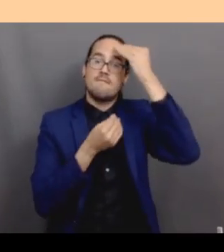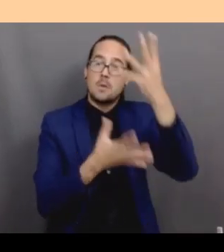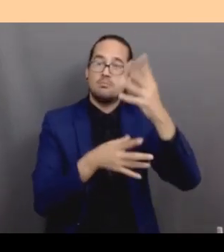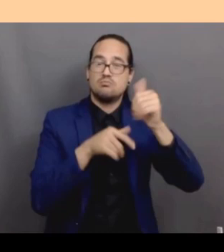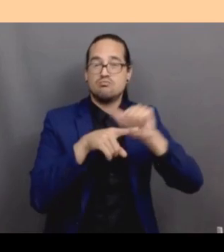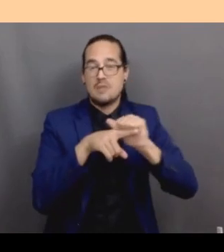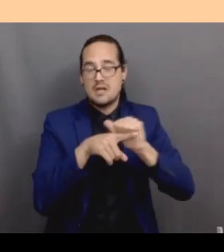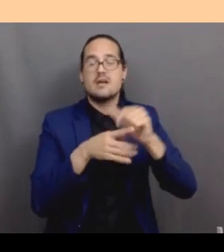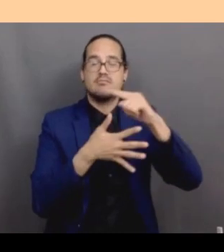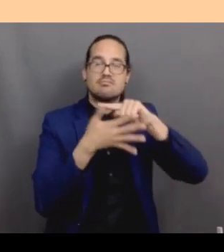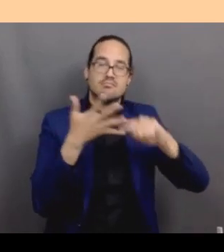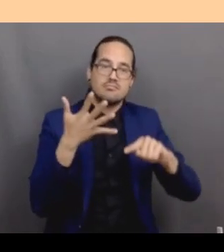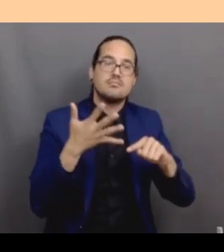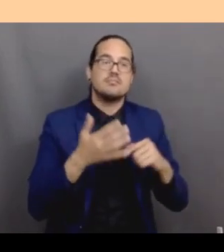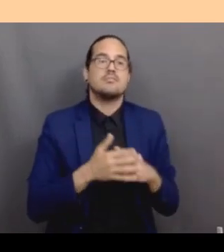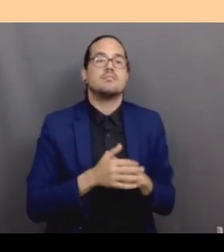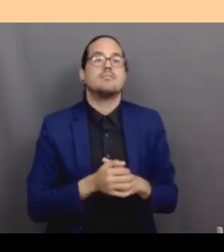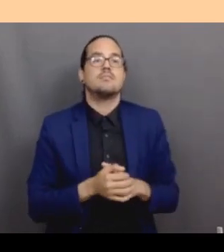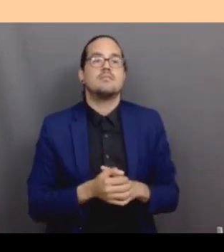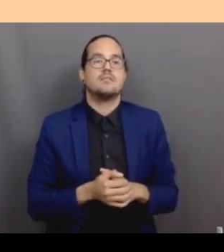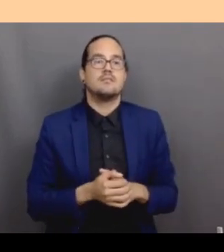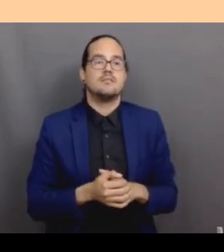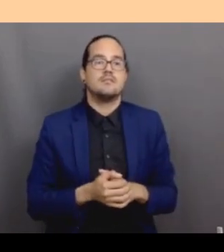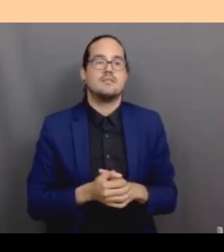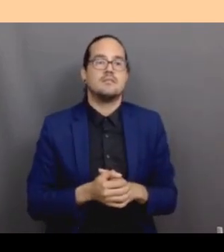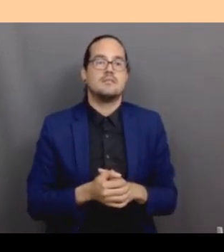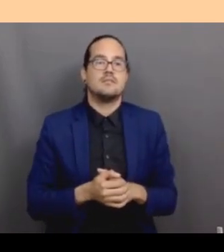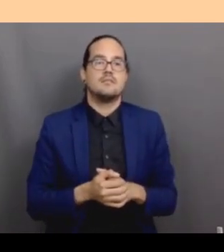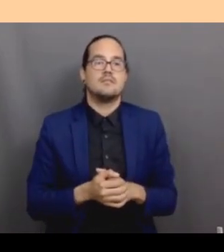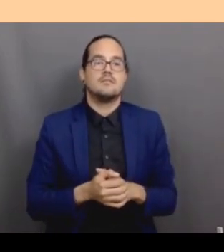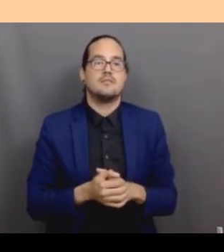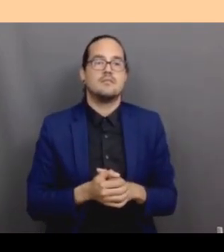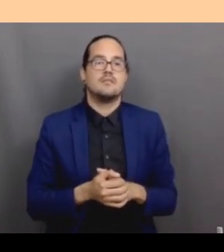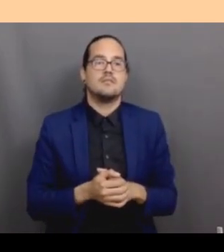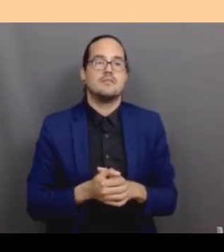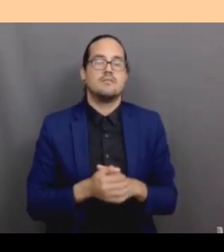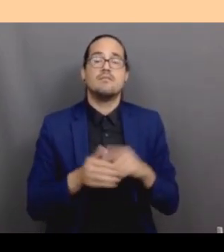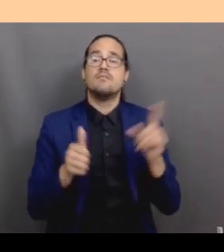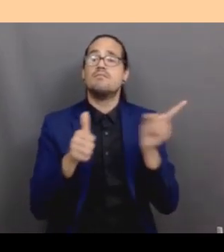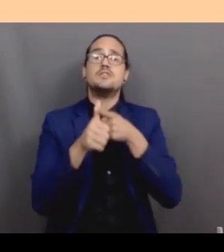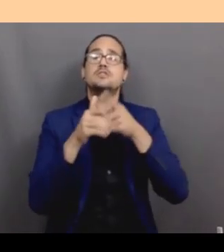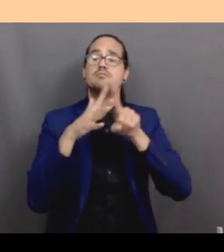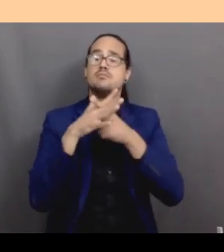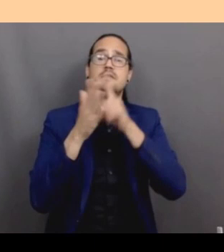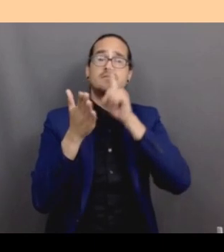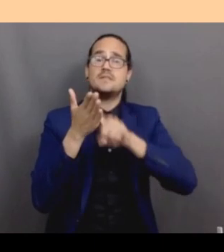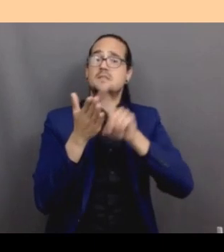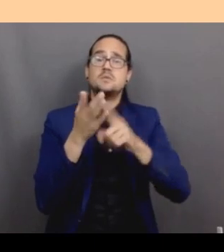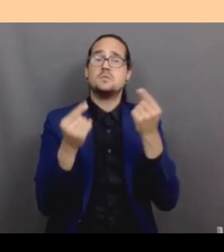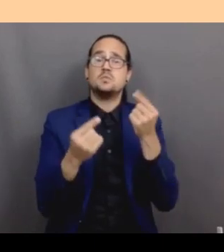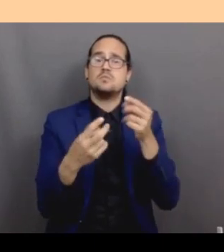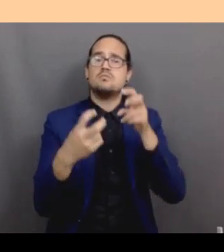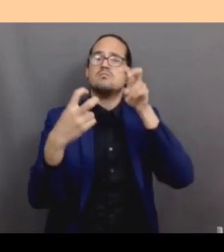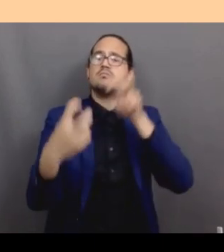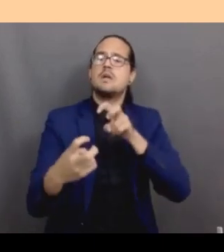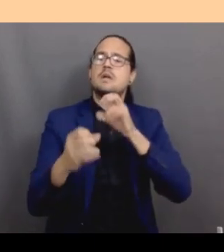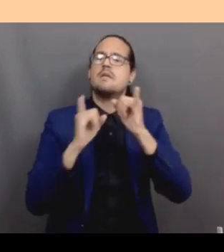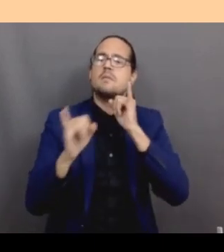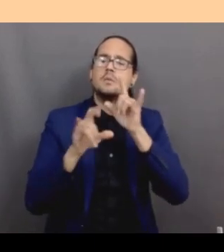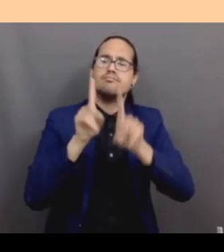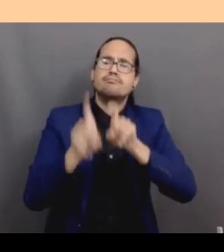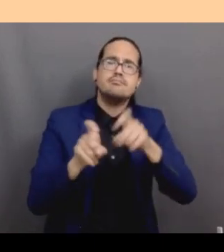had many affluent travelers who were returning to our community. And now as the disease is transmitting across Marin County, and we're going to see